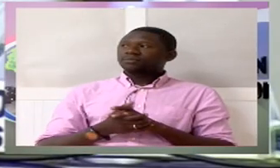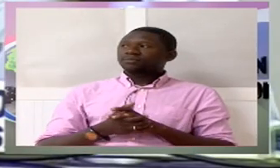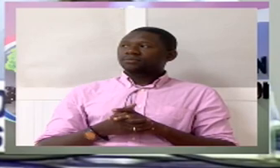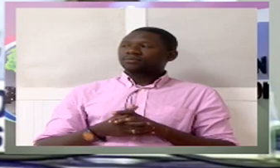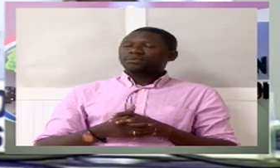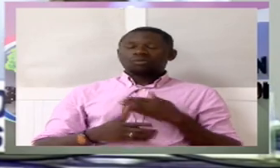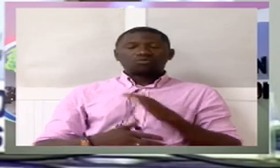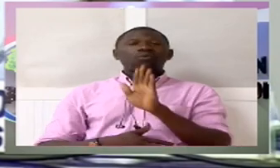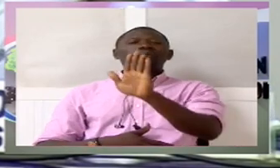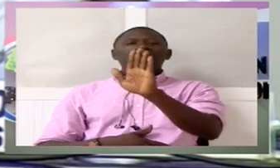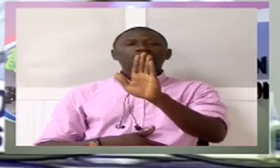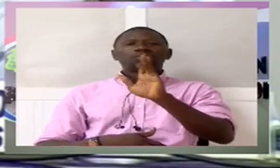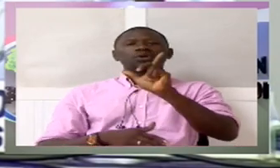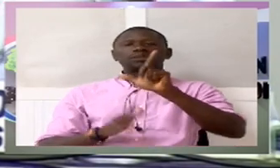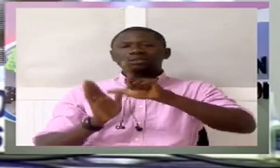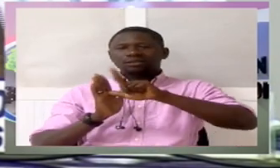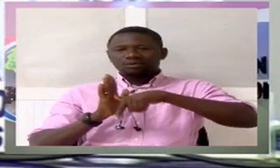Could you hold a second?